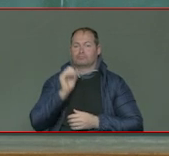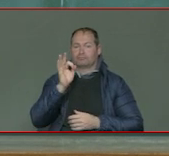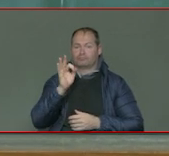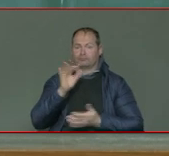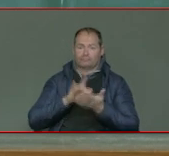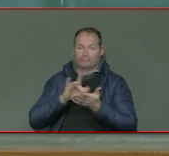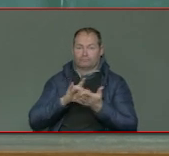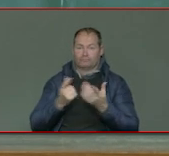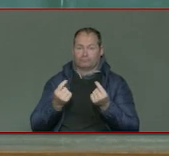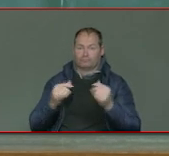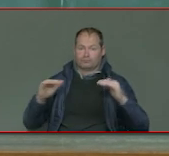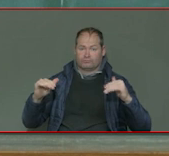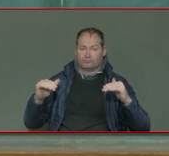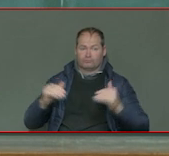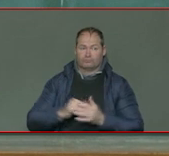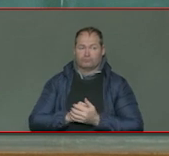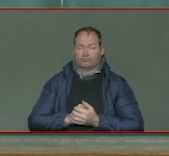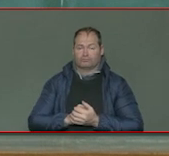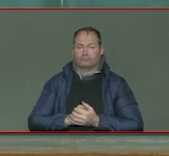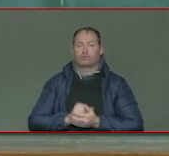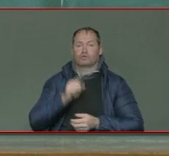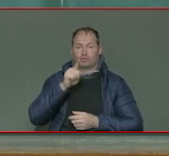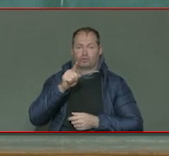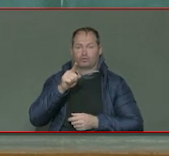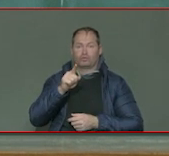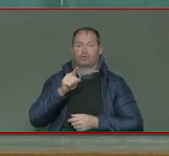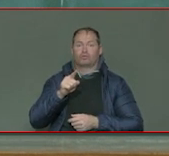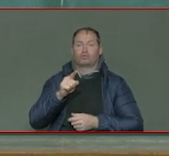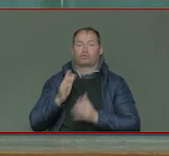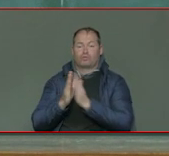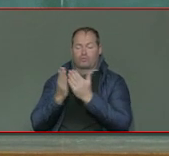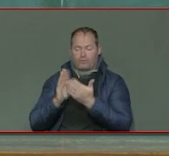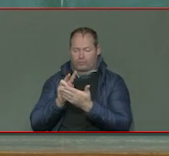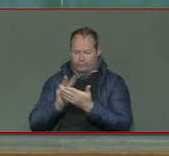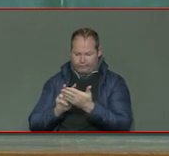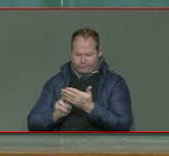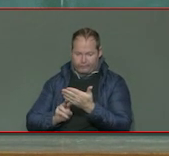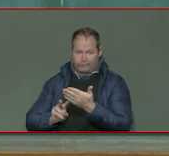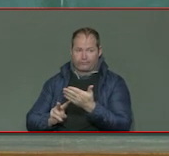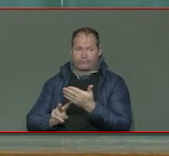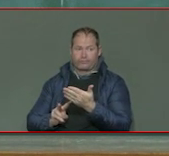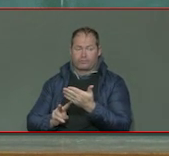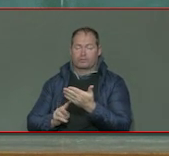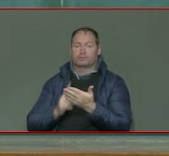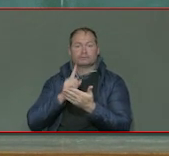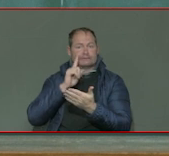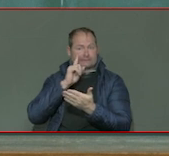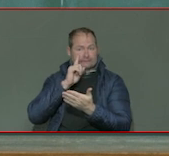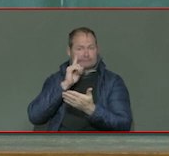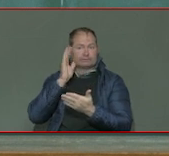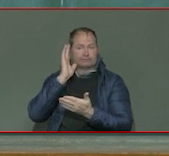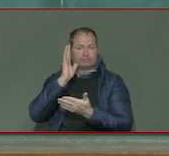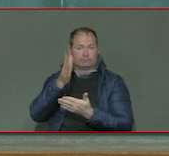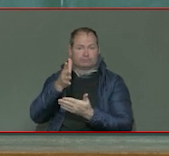calculus before, you will, when you work through the book, you will come into contact with this and it will